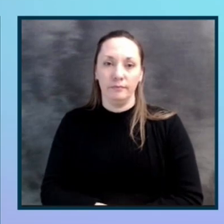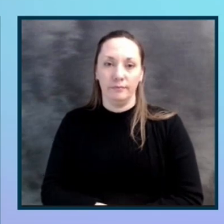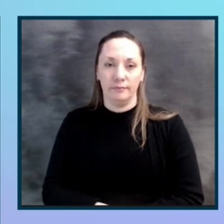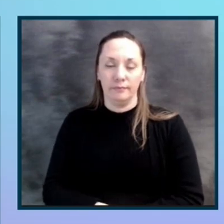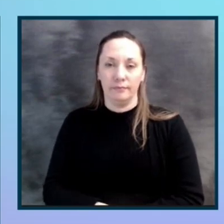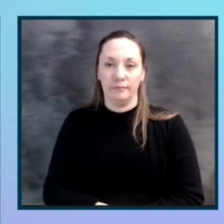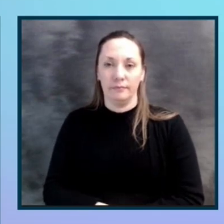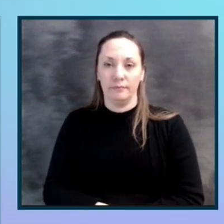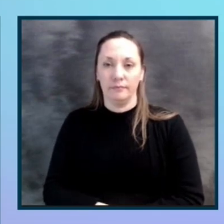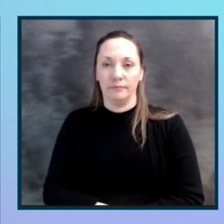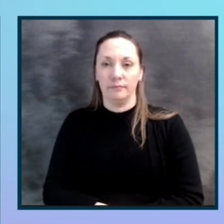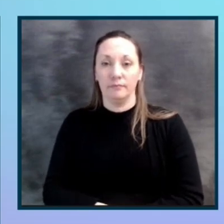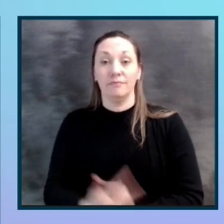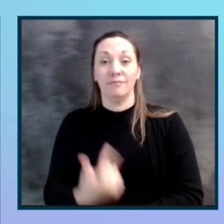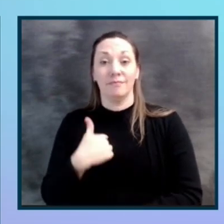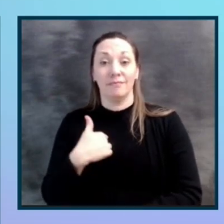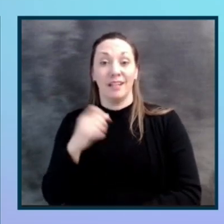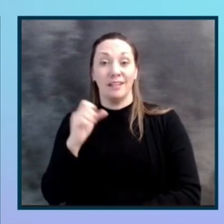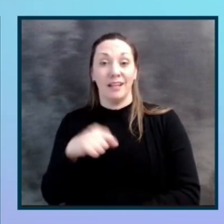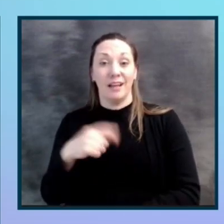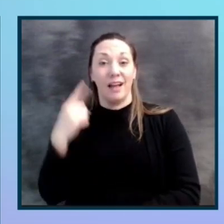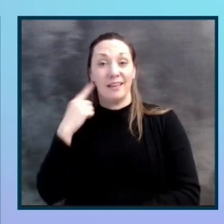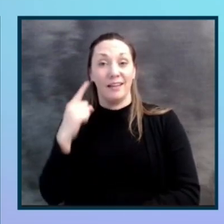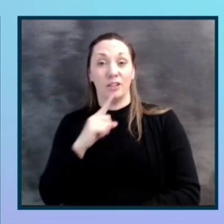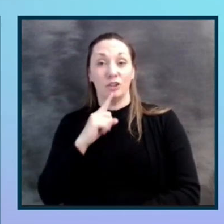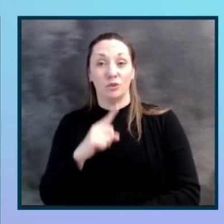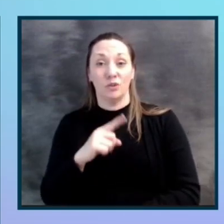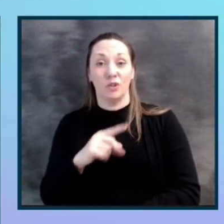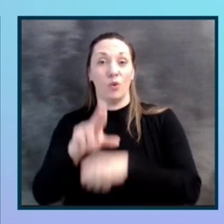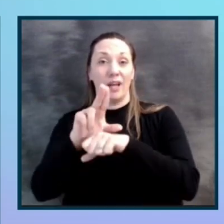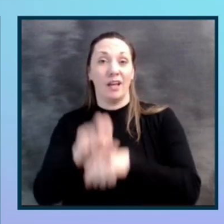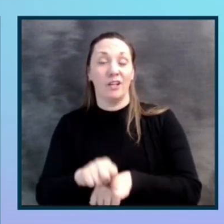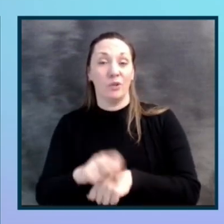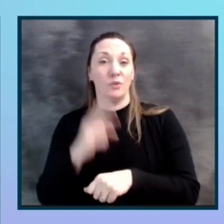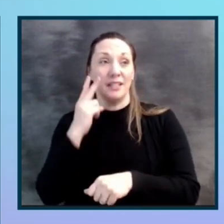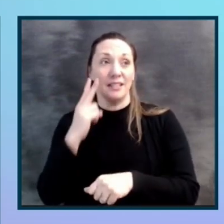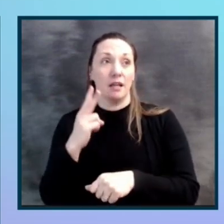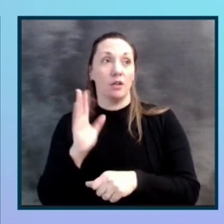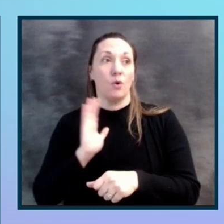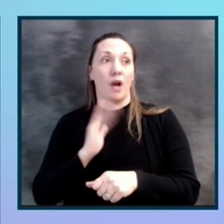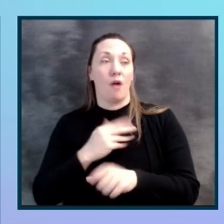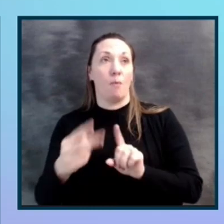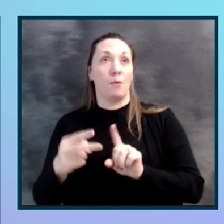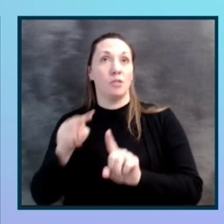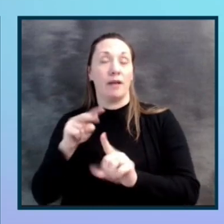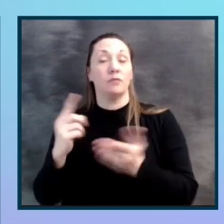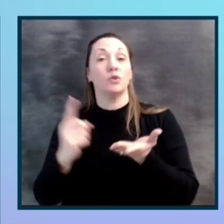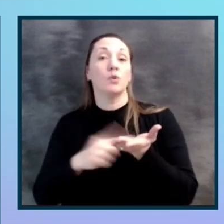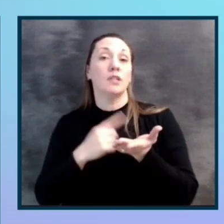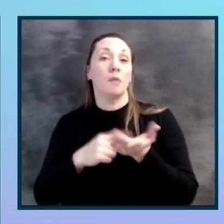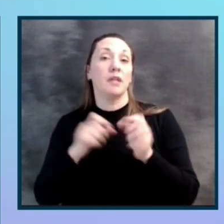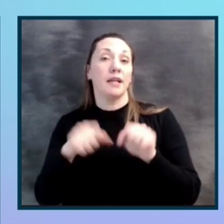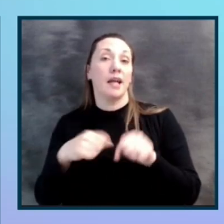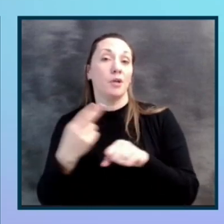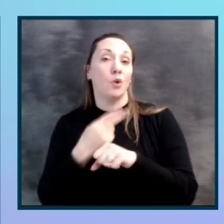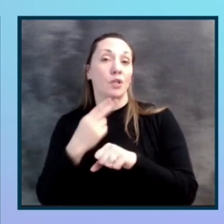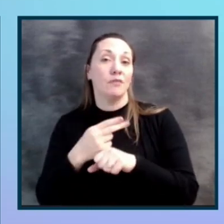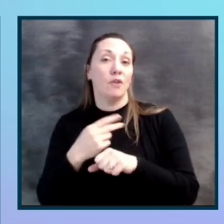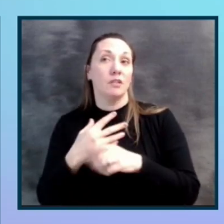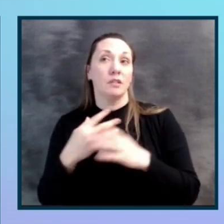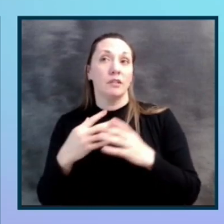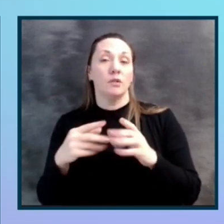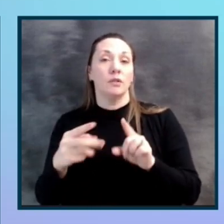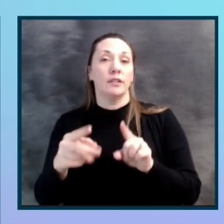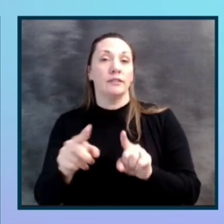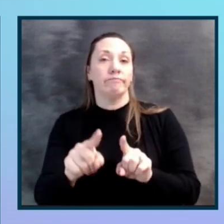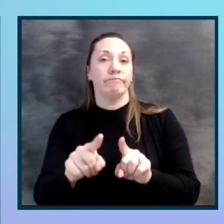Yeah, I think that's really true. You know, we do get used to seeing things through our own perspective. So sometimes it can be really useful to kind of get outside of